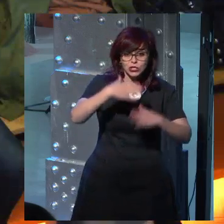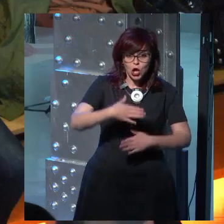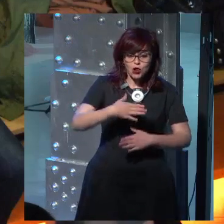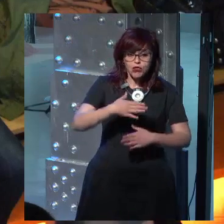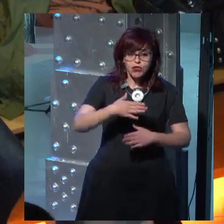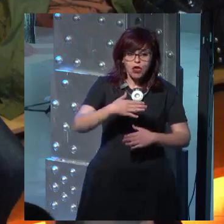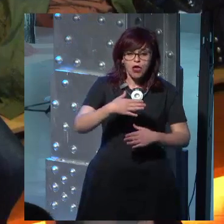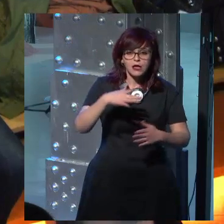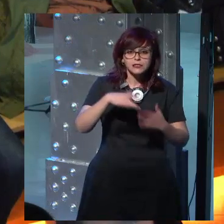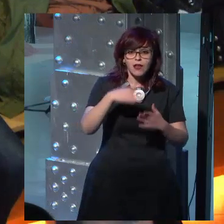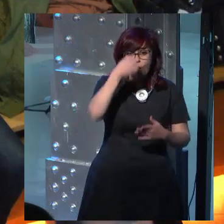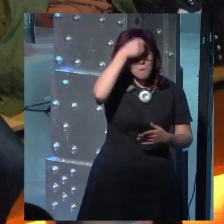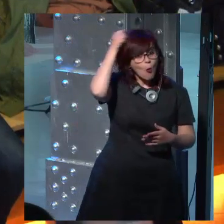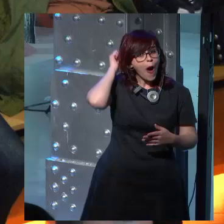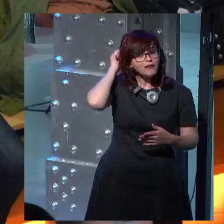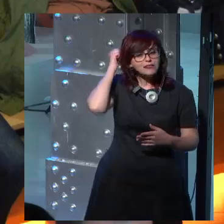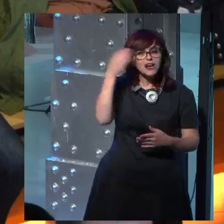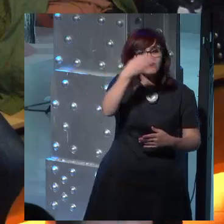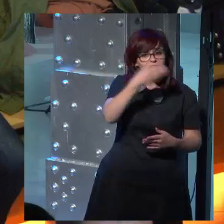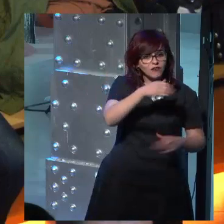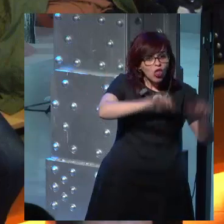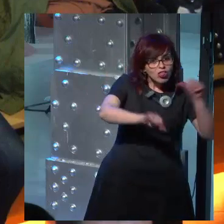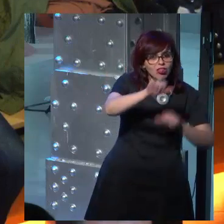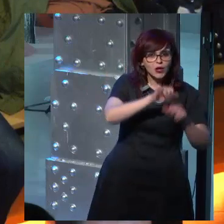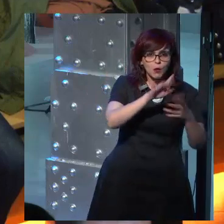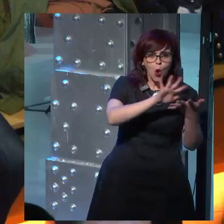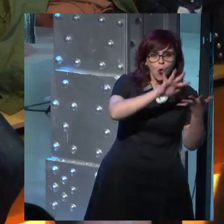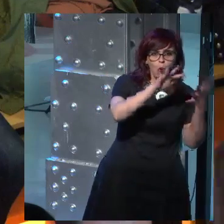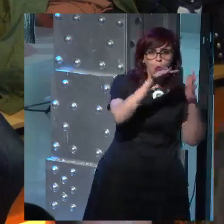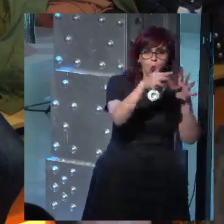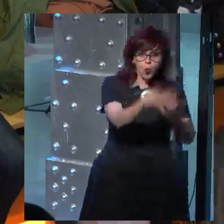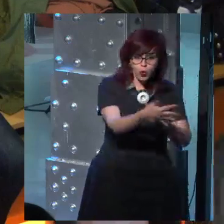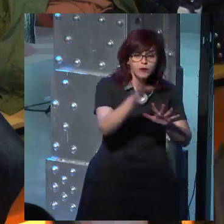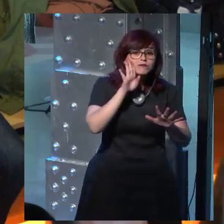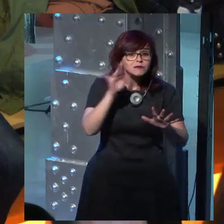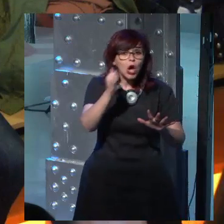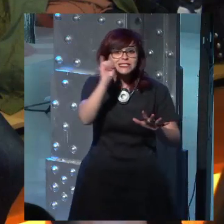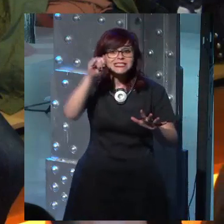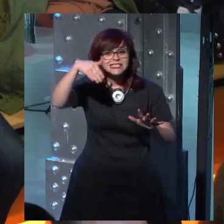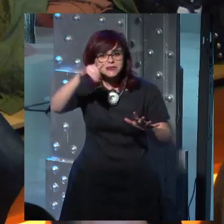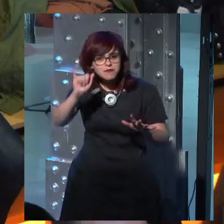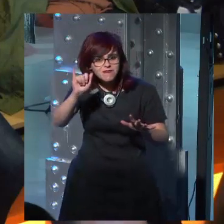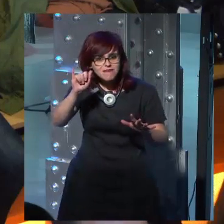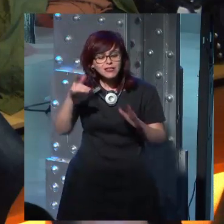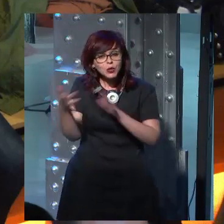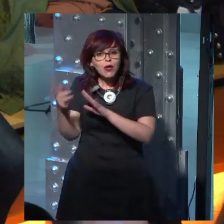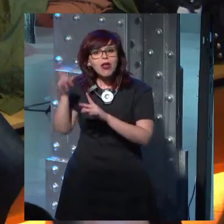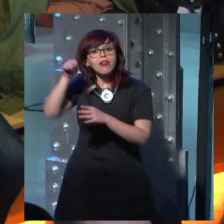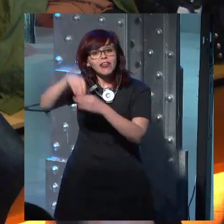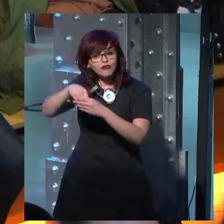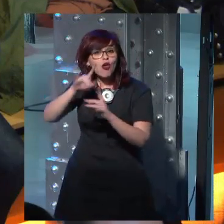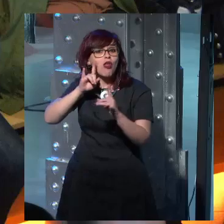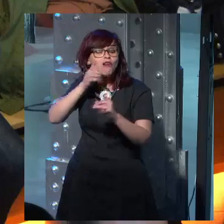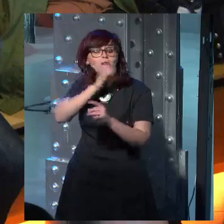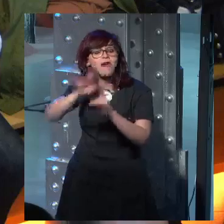Breaking Bad and Saul Goodman is living in But You Better Go Saul. Maybe this is a key for the such a good